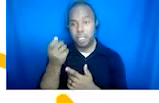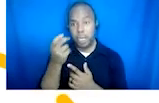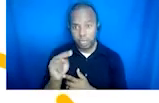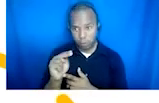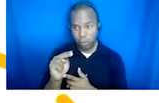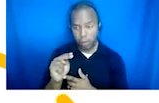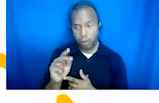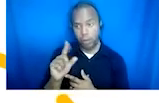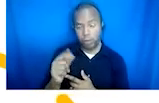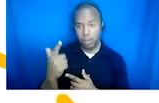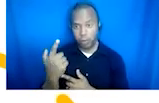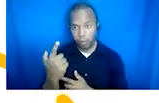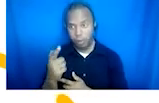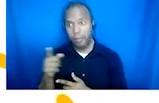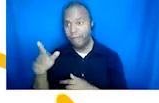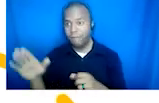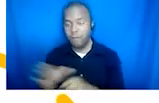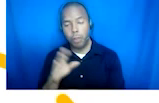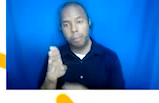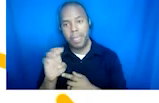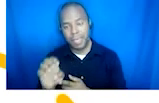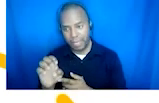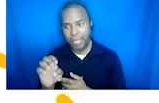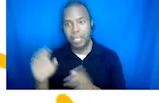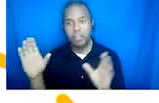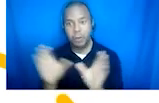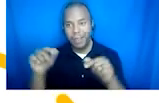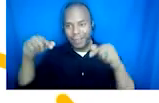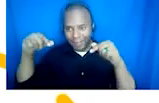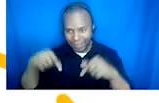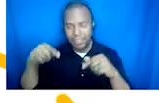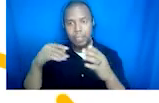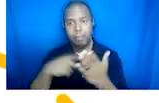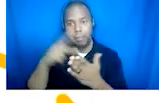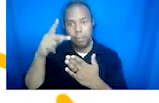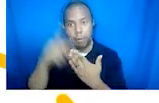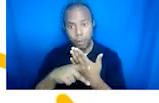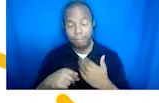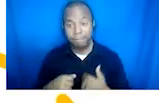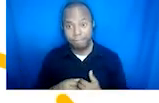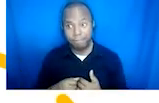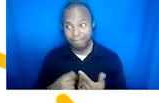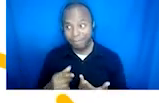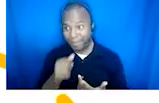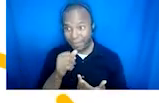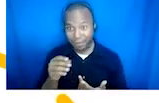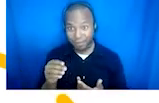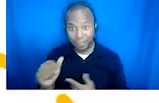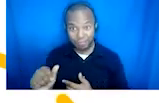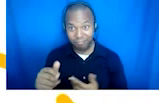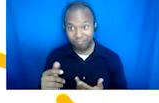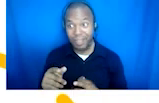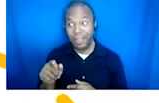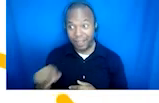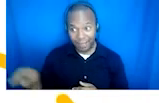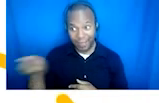DE certified on their, in our program. And they were not compensated for it. They did it because